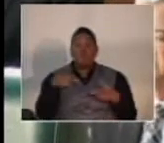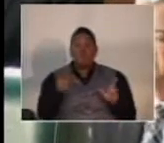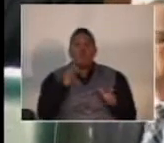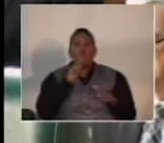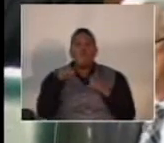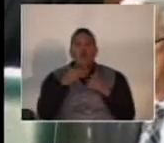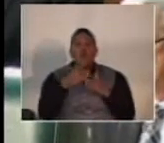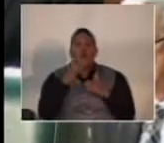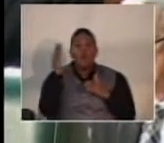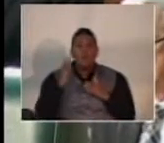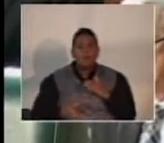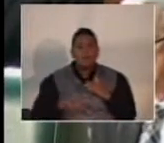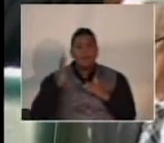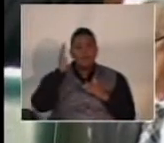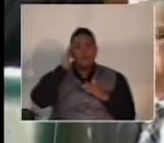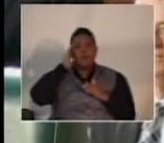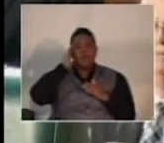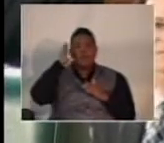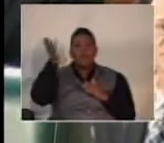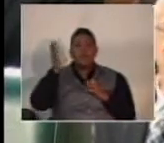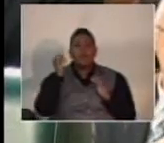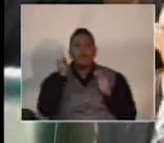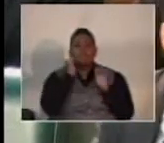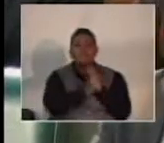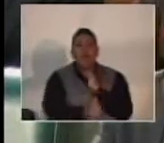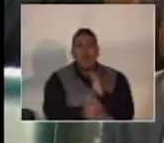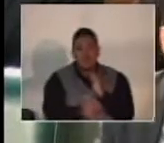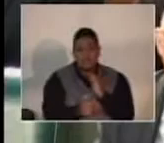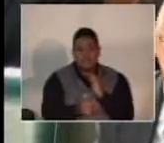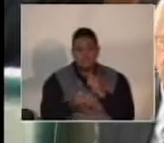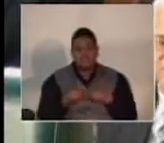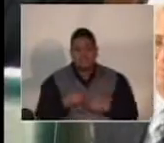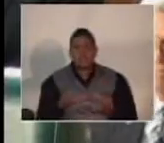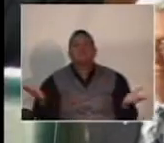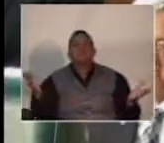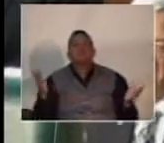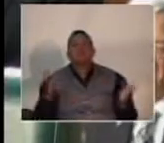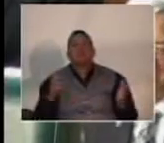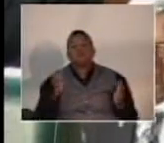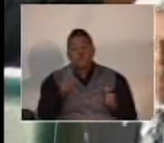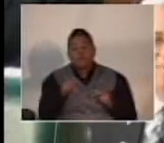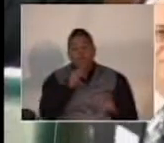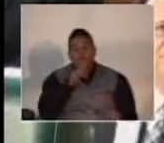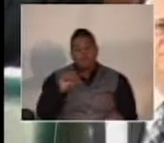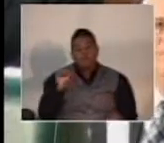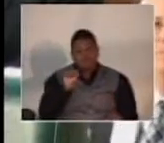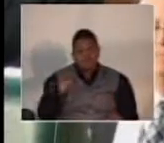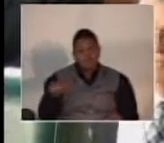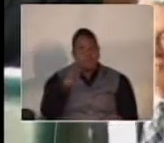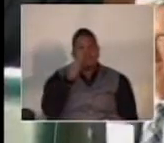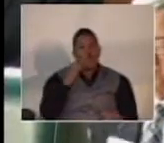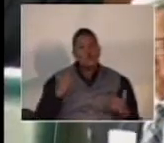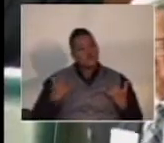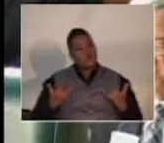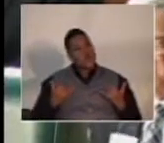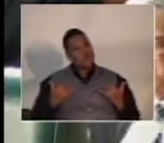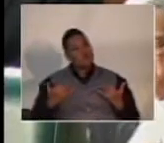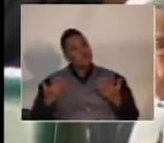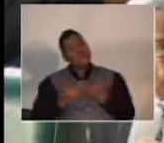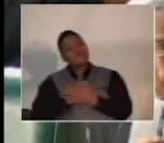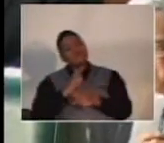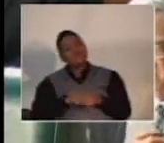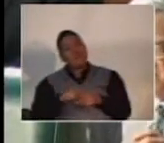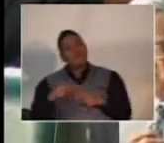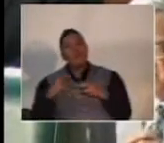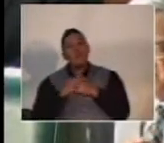completed, will far exceed the provision to commuters of a modern highway, thus reducing travel